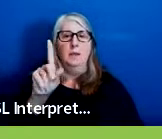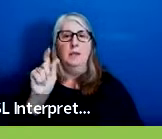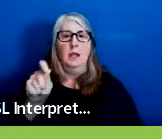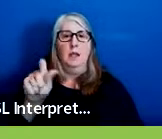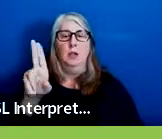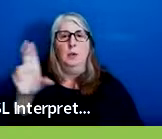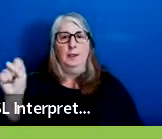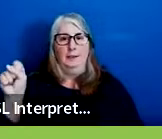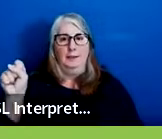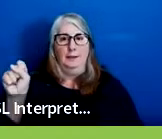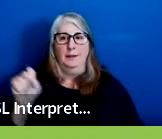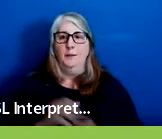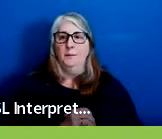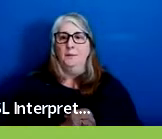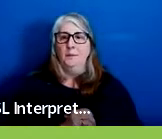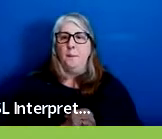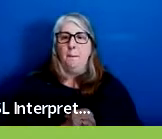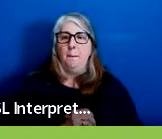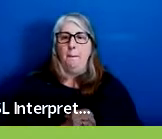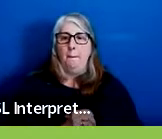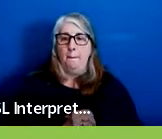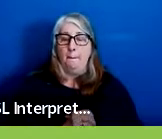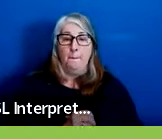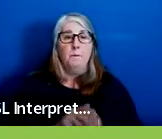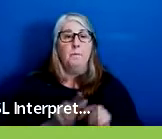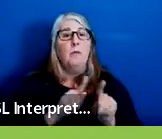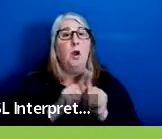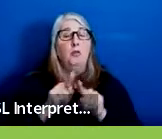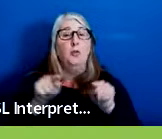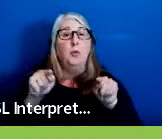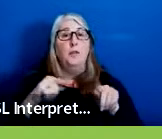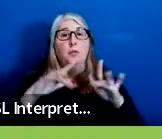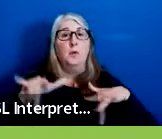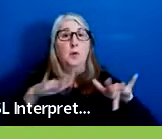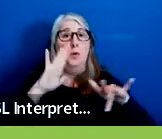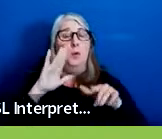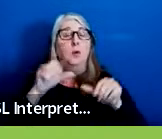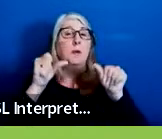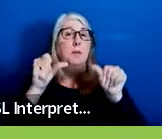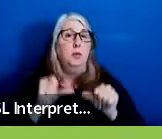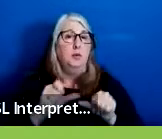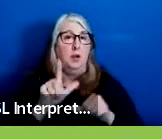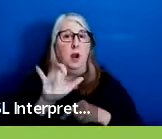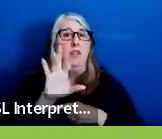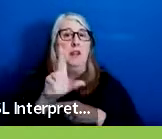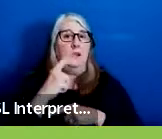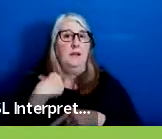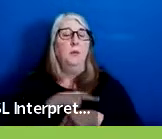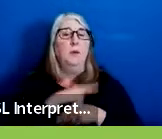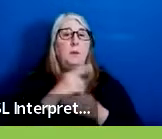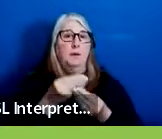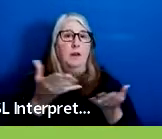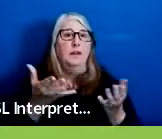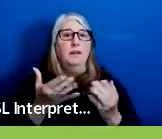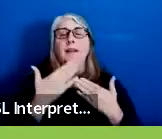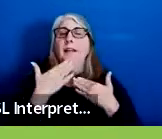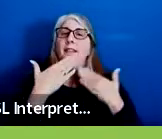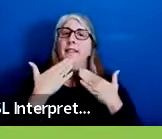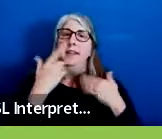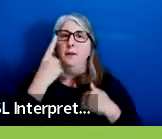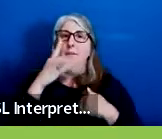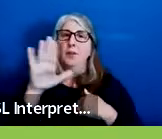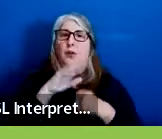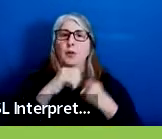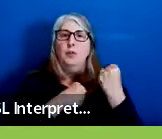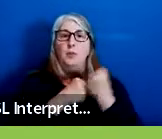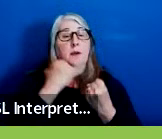pgccompost@co.pg.md.us. And we will also have this recording posted on the link that was provided as well. Again, thank you for your support. If